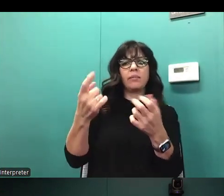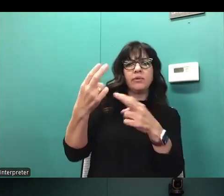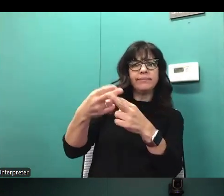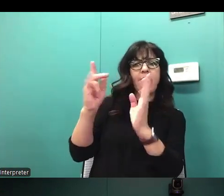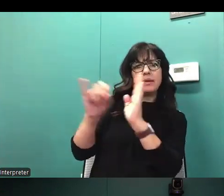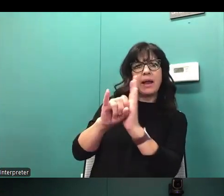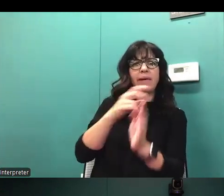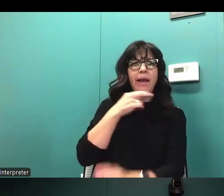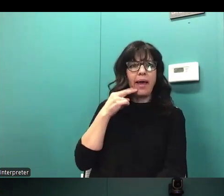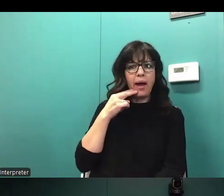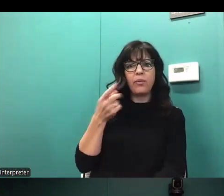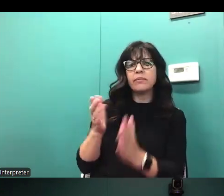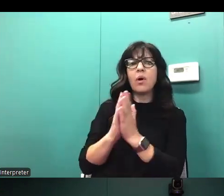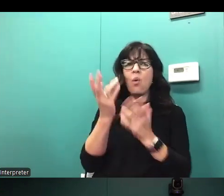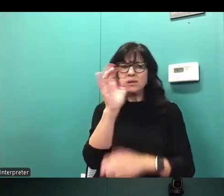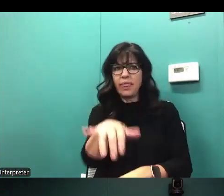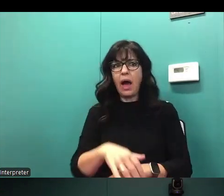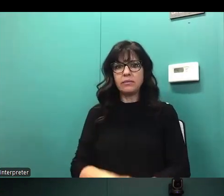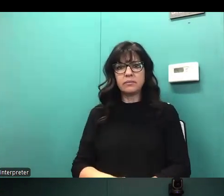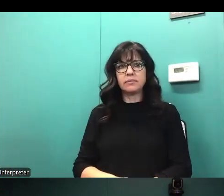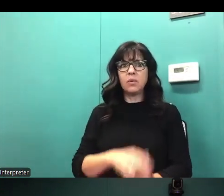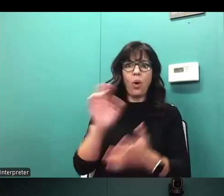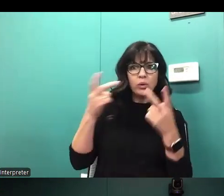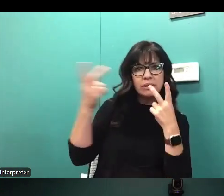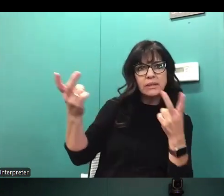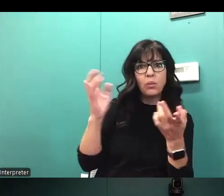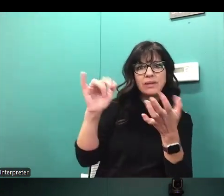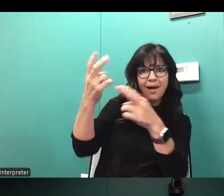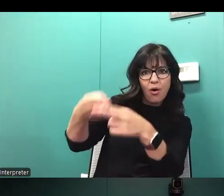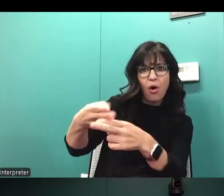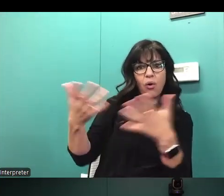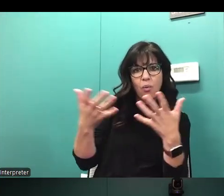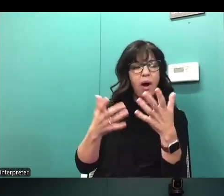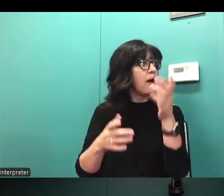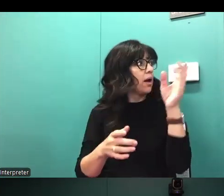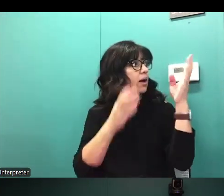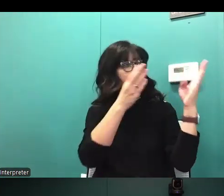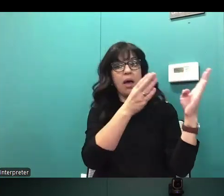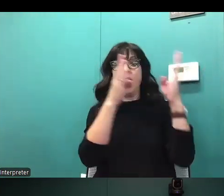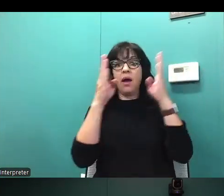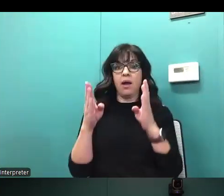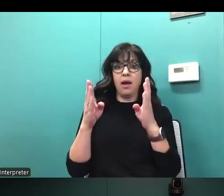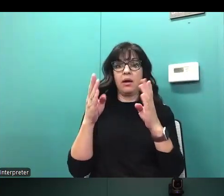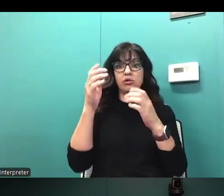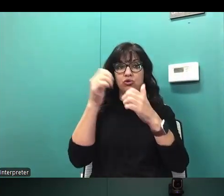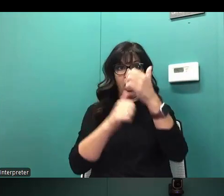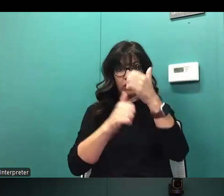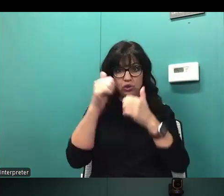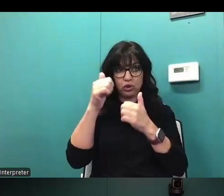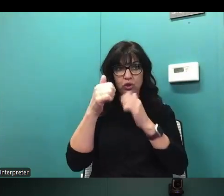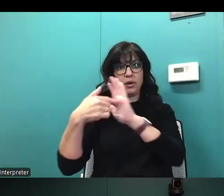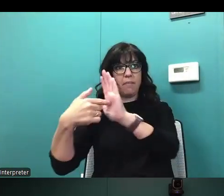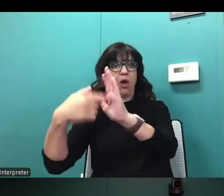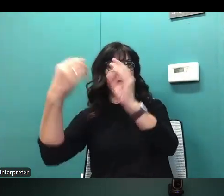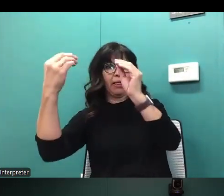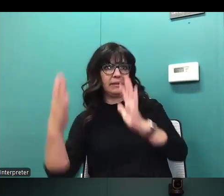identify nouns, we would ask, what's that? What do you see? What's that called? And then you've got your structure modeled by the teacher.